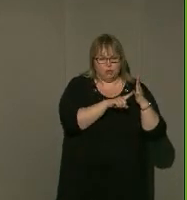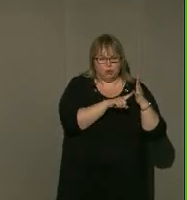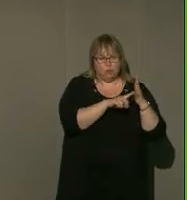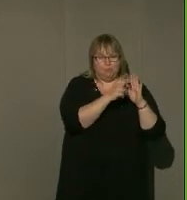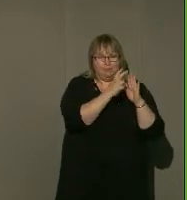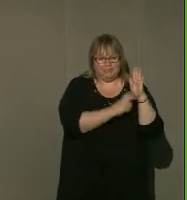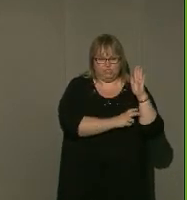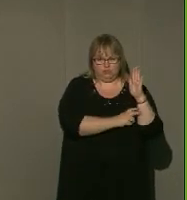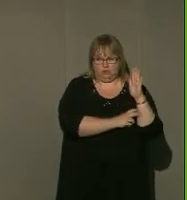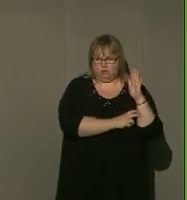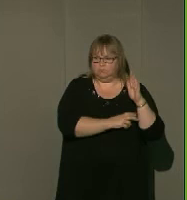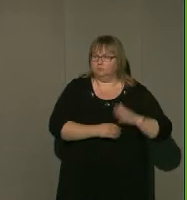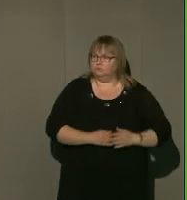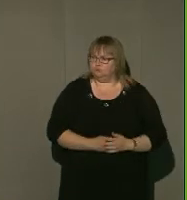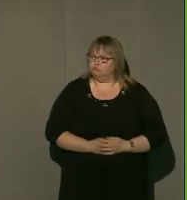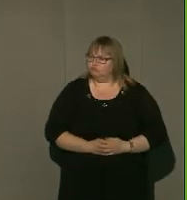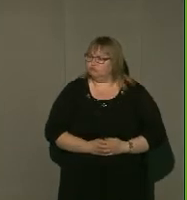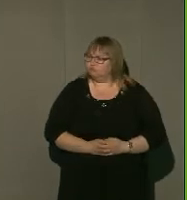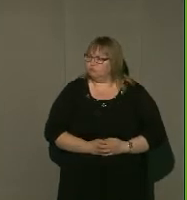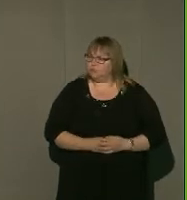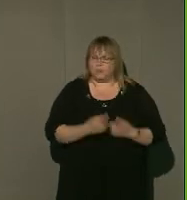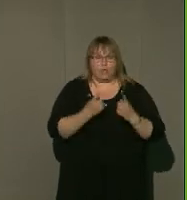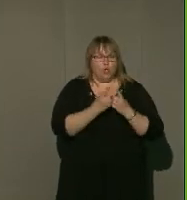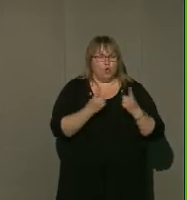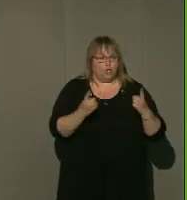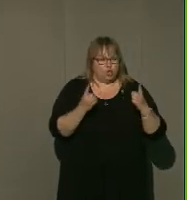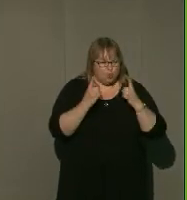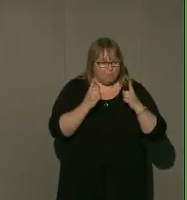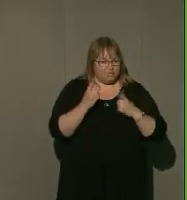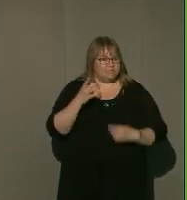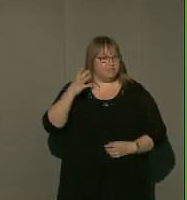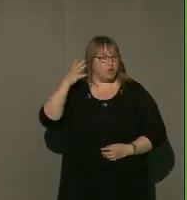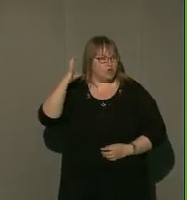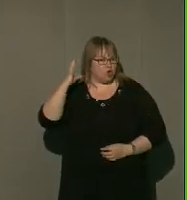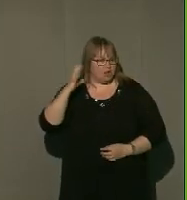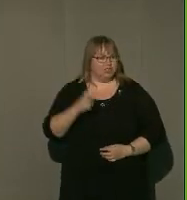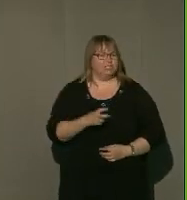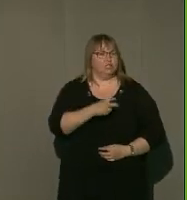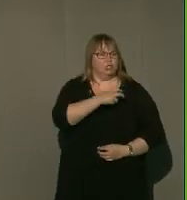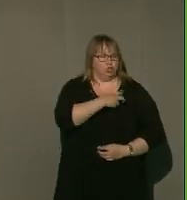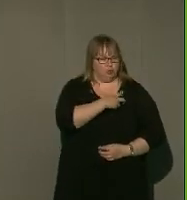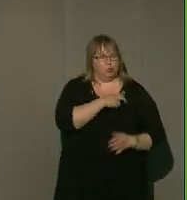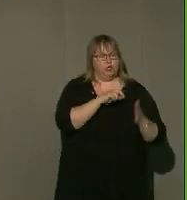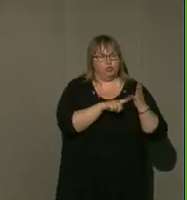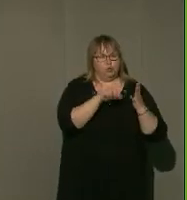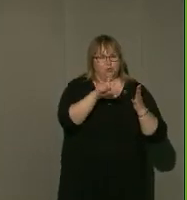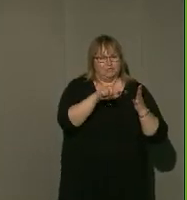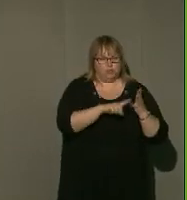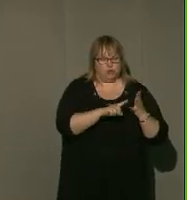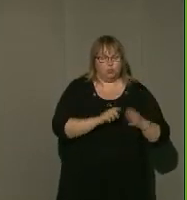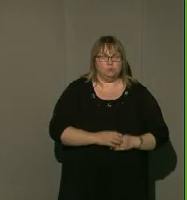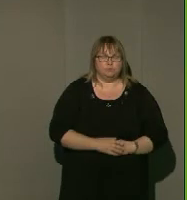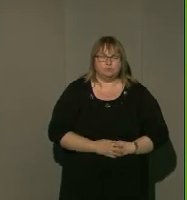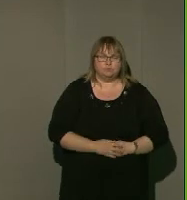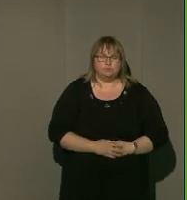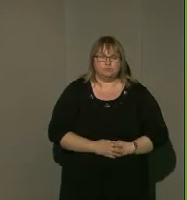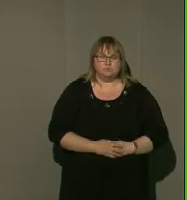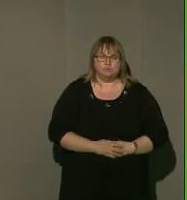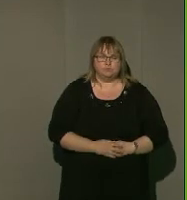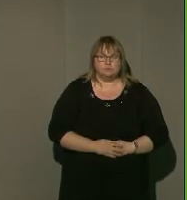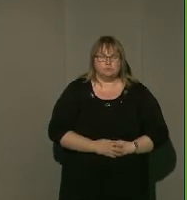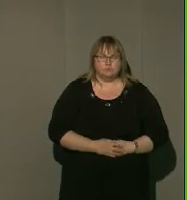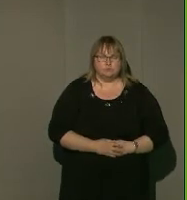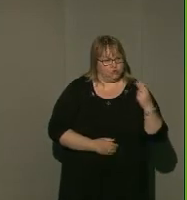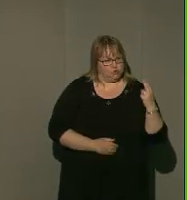petition. That's University and Colleges Union, for clarity. Does anybody else? Well, we've had 2